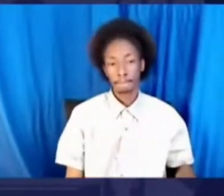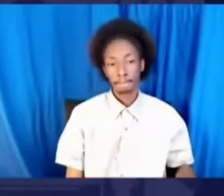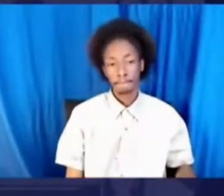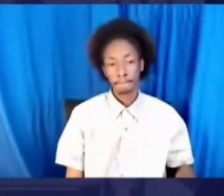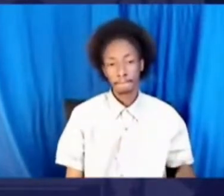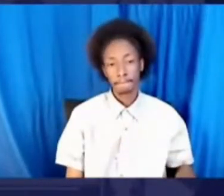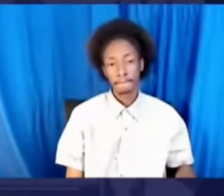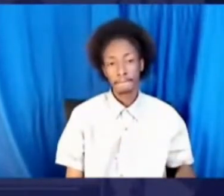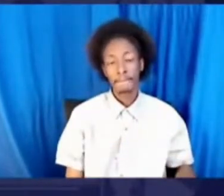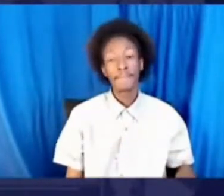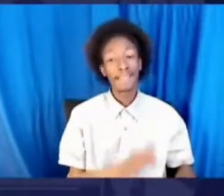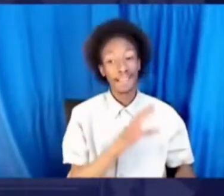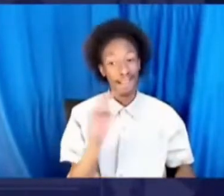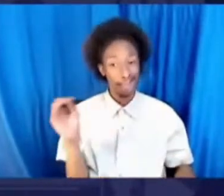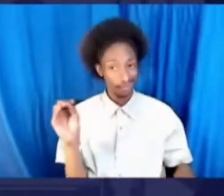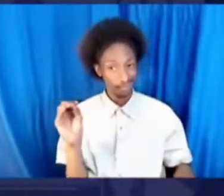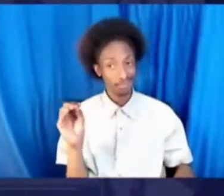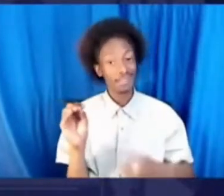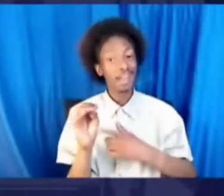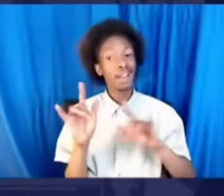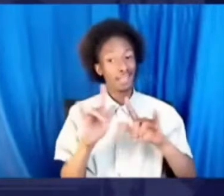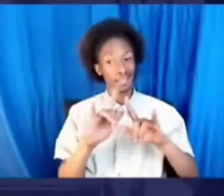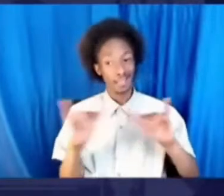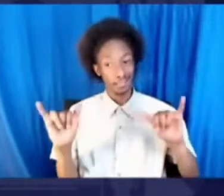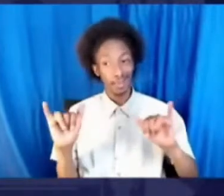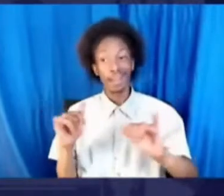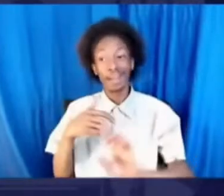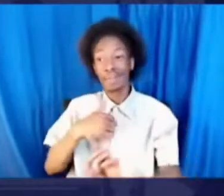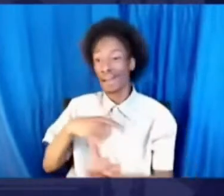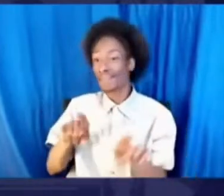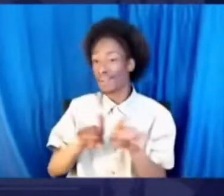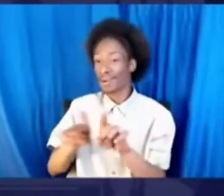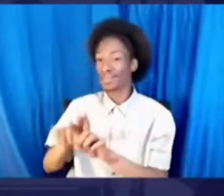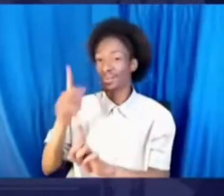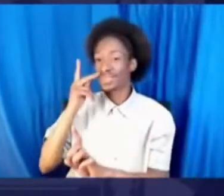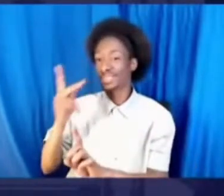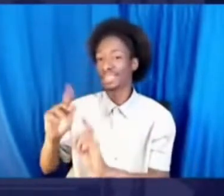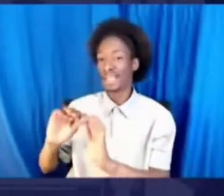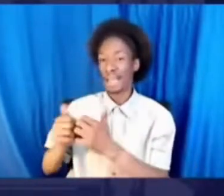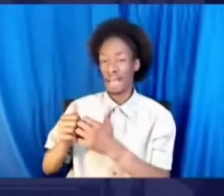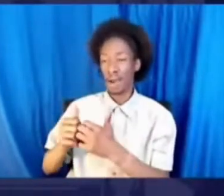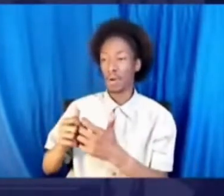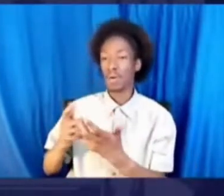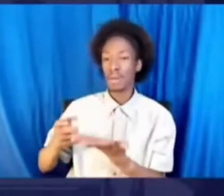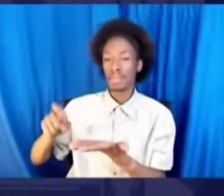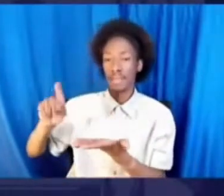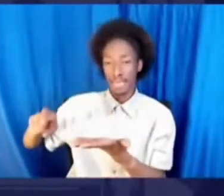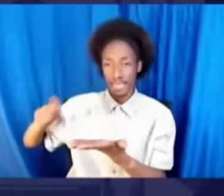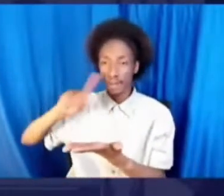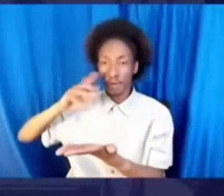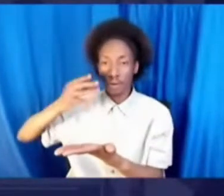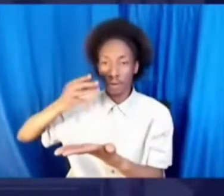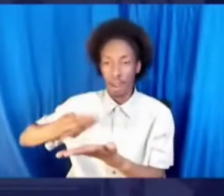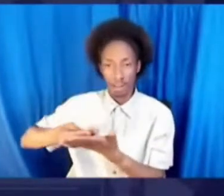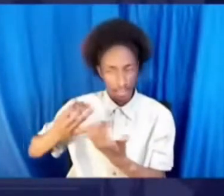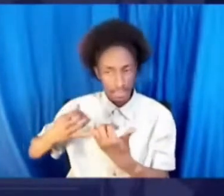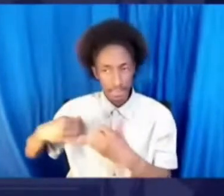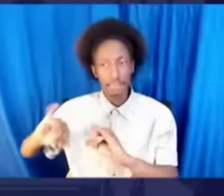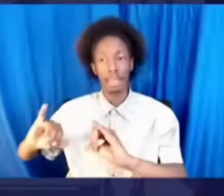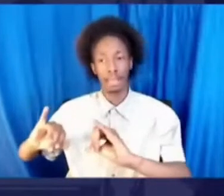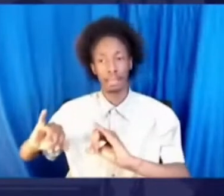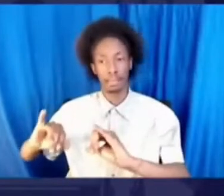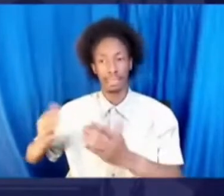the same time, I have also seen how the great need for capital still remains in our